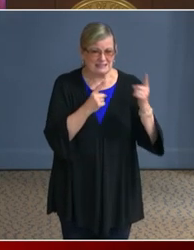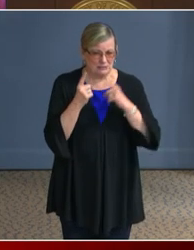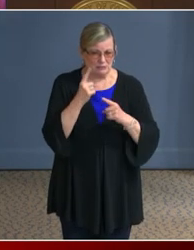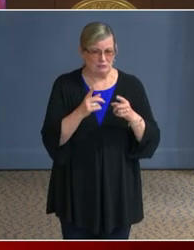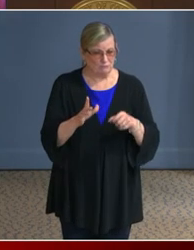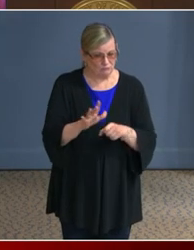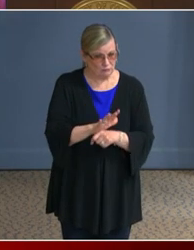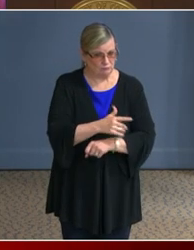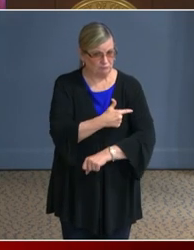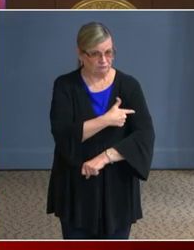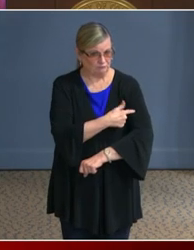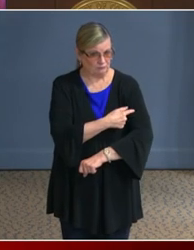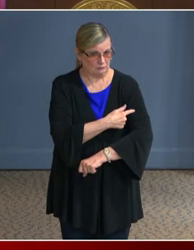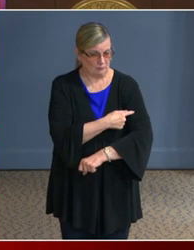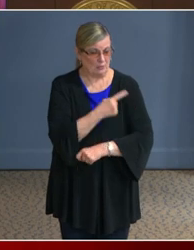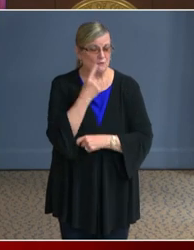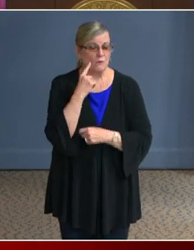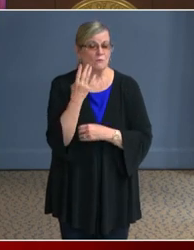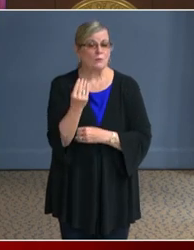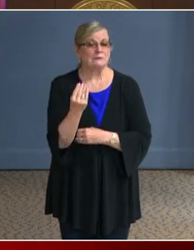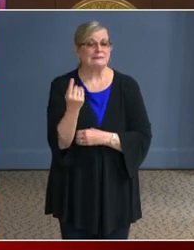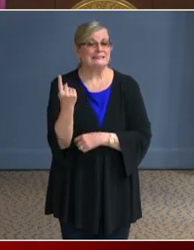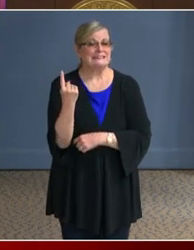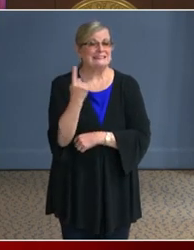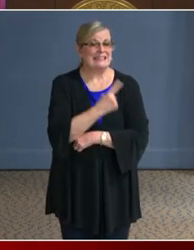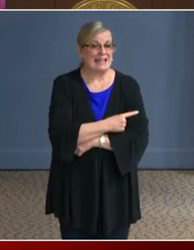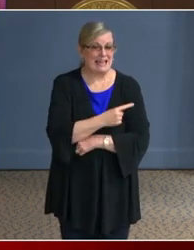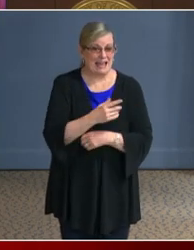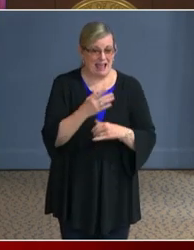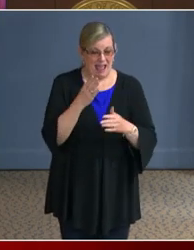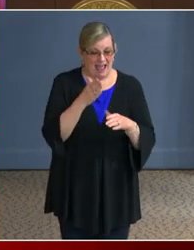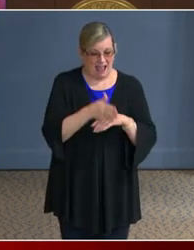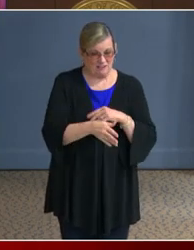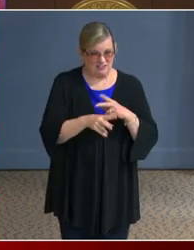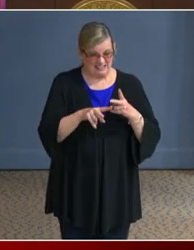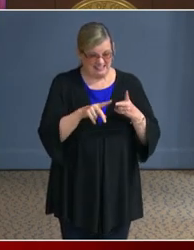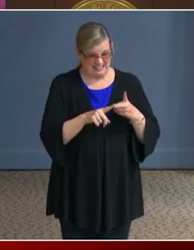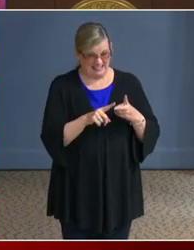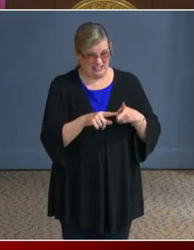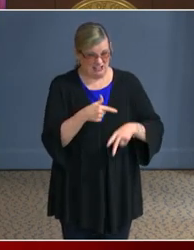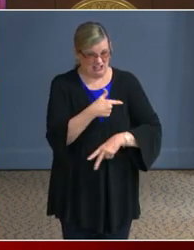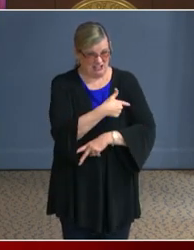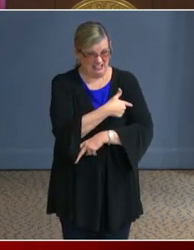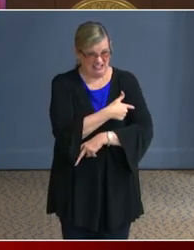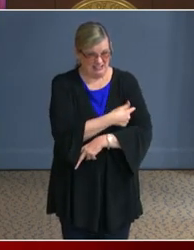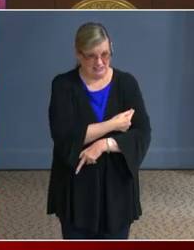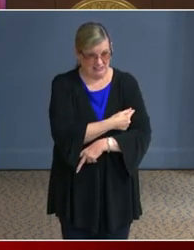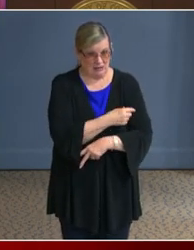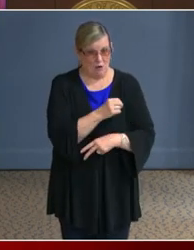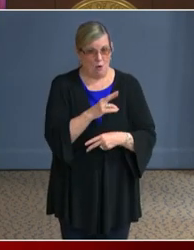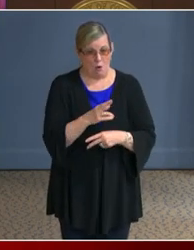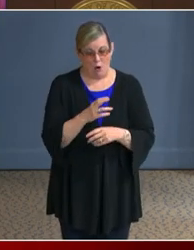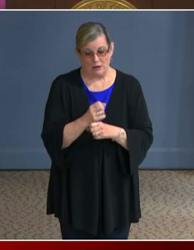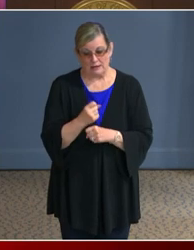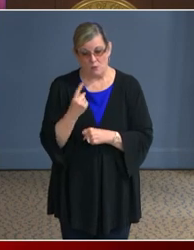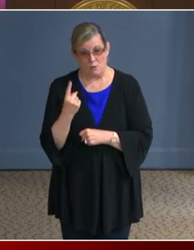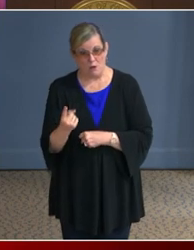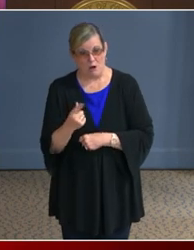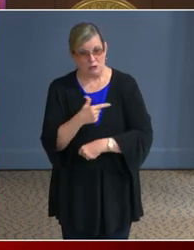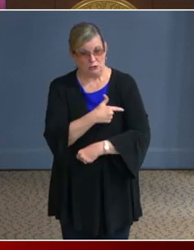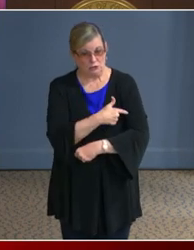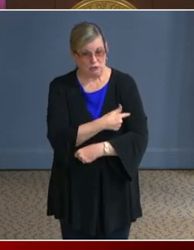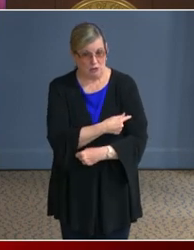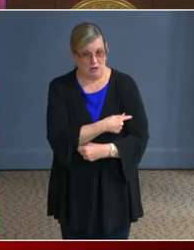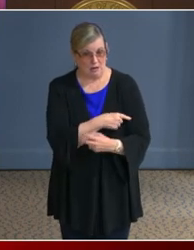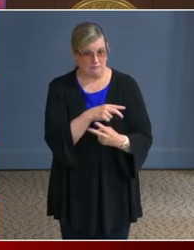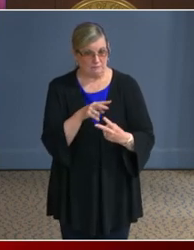vaccinated 14 days after your final shot. So if you get one dose, it's 14 days after that, or if you get the